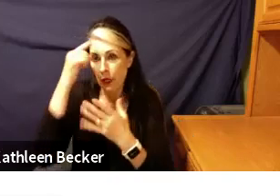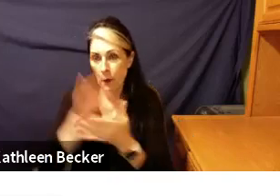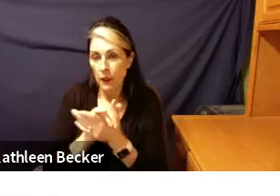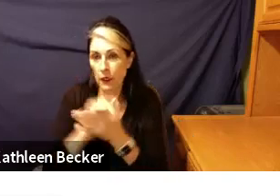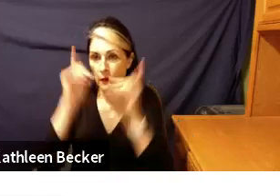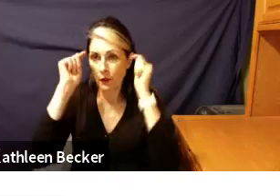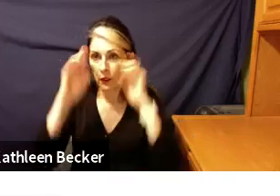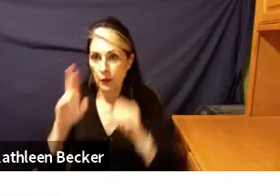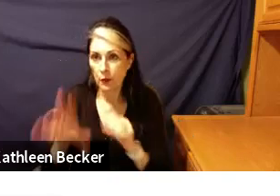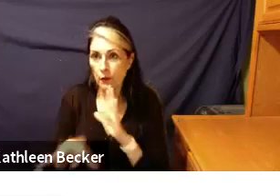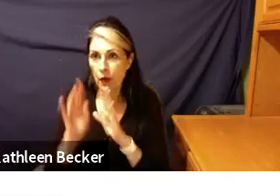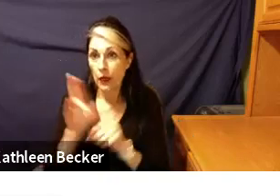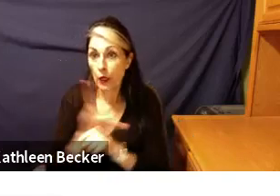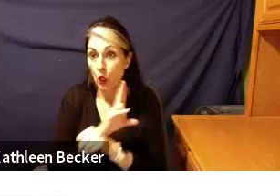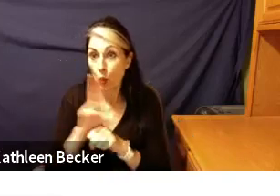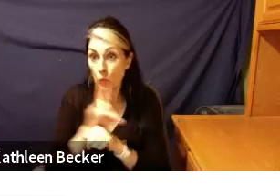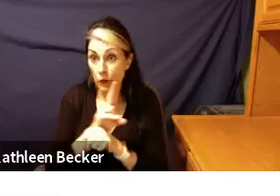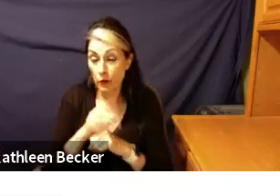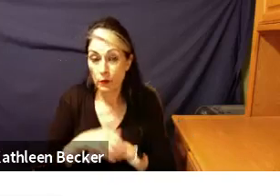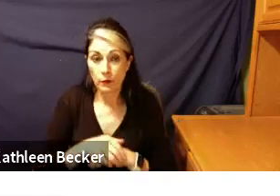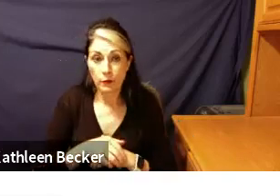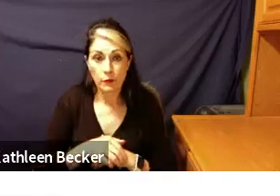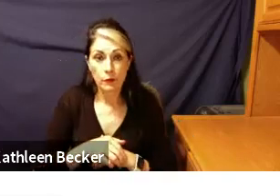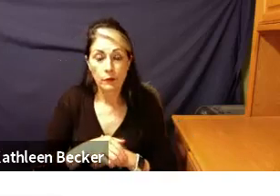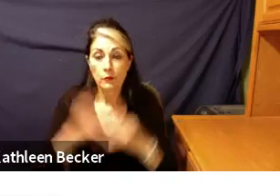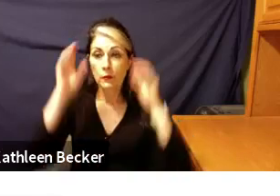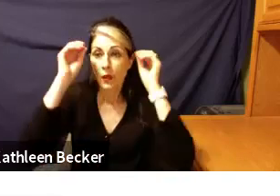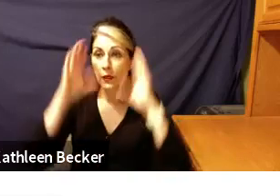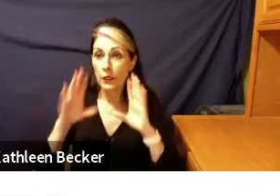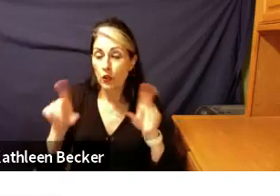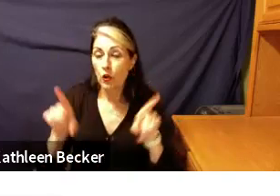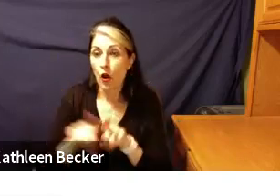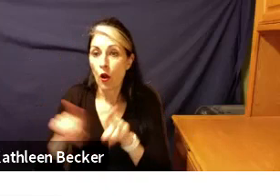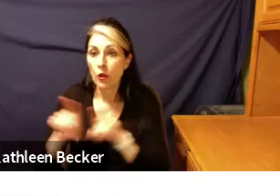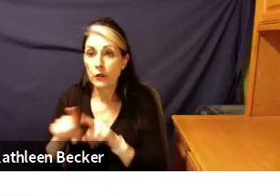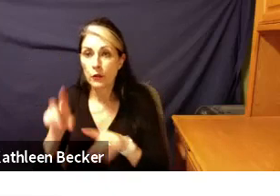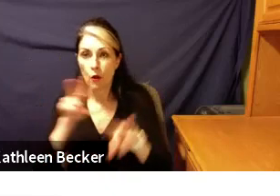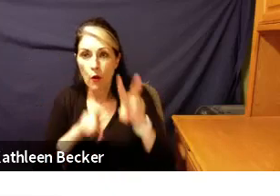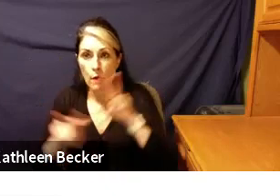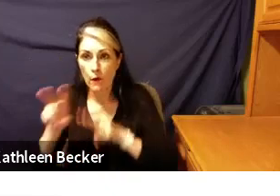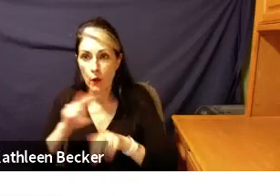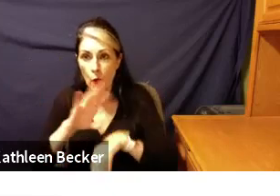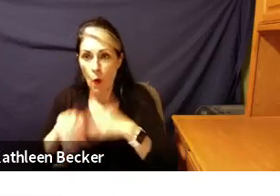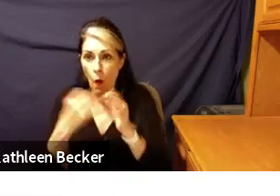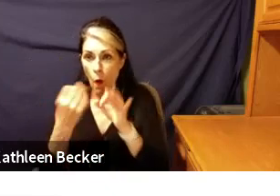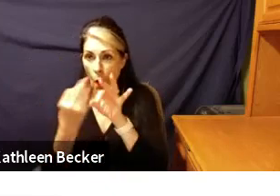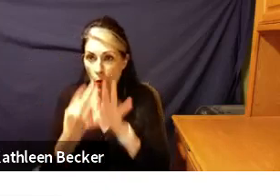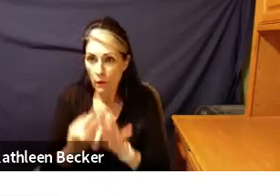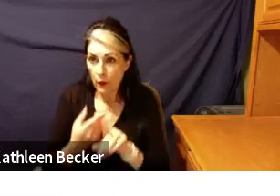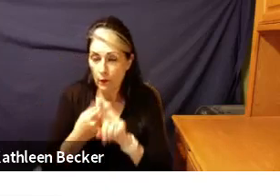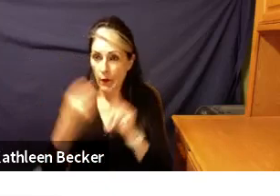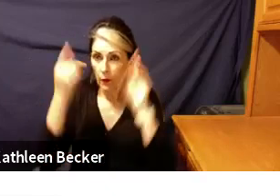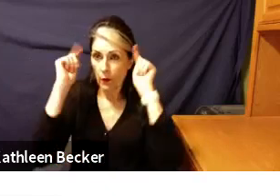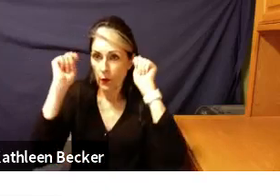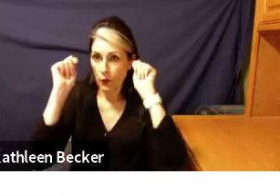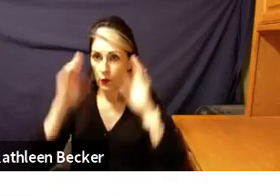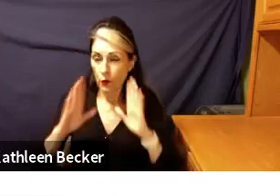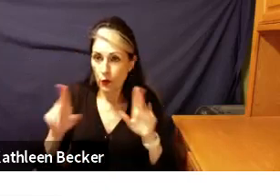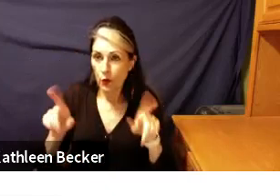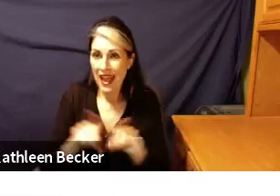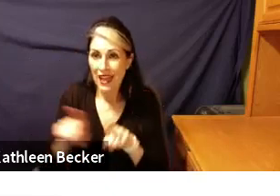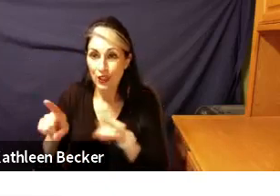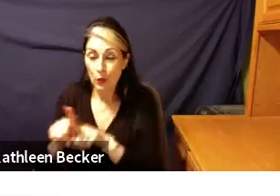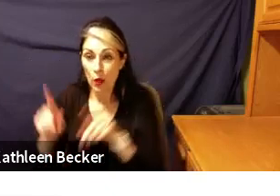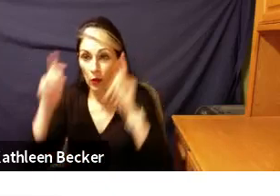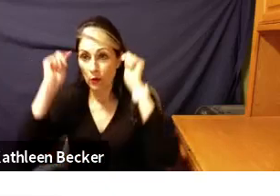find useful. The teacher can also view all the feedback from the tutor as well.